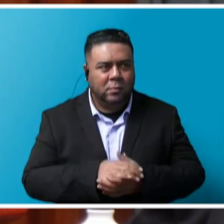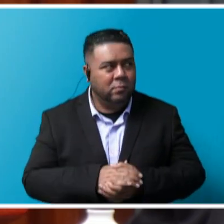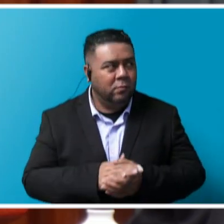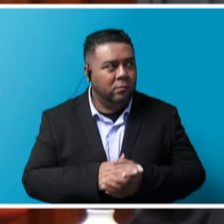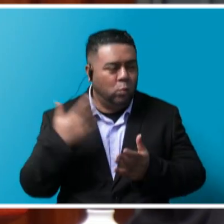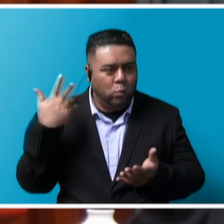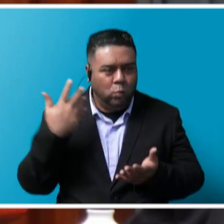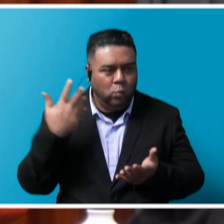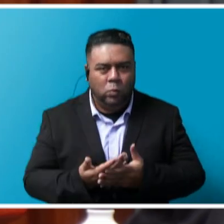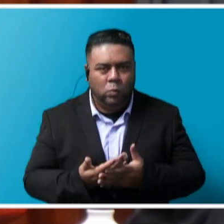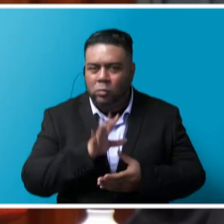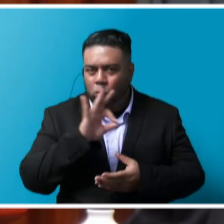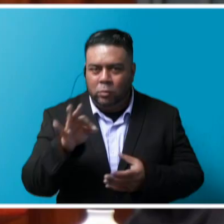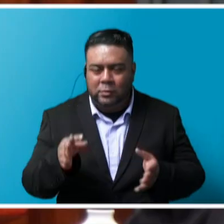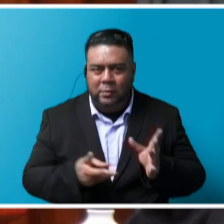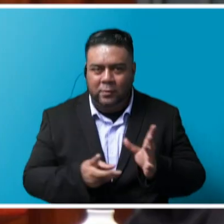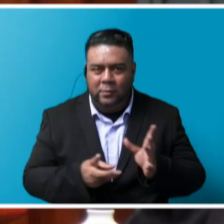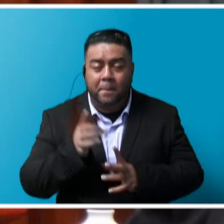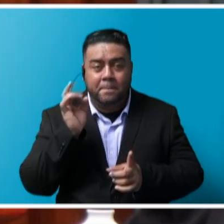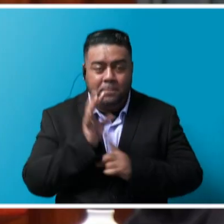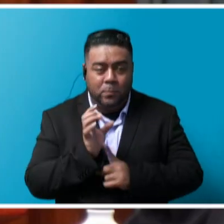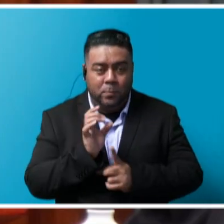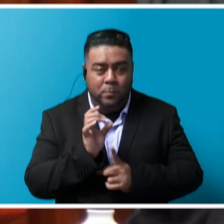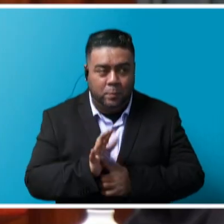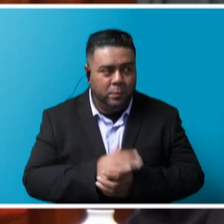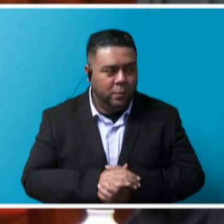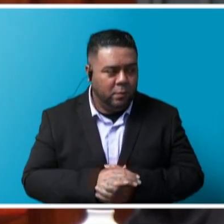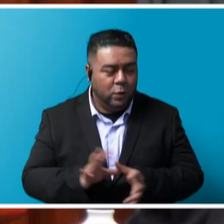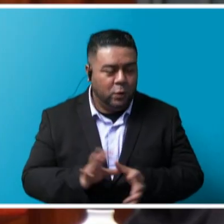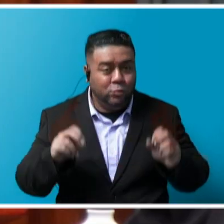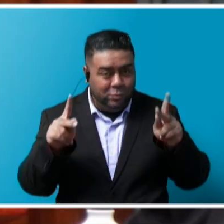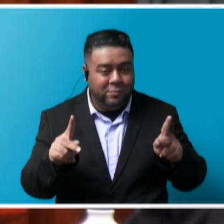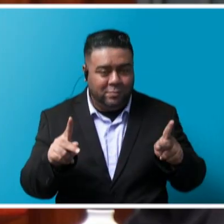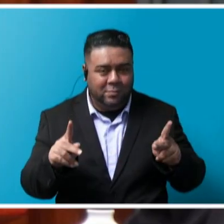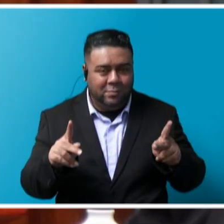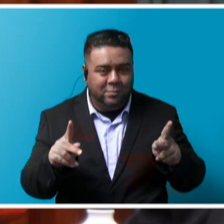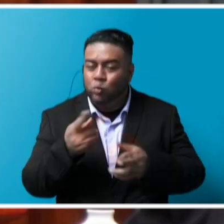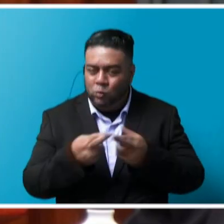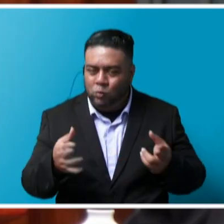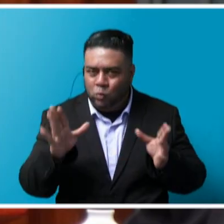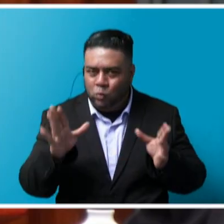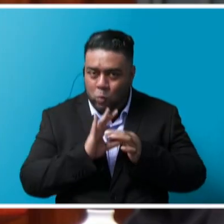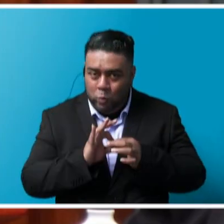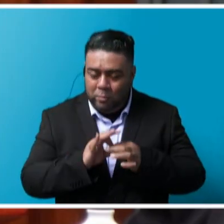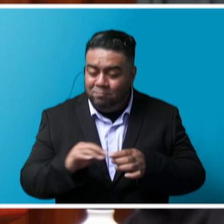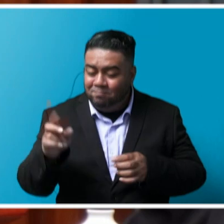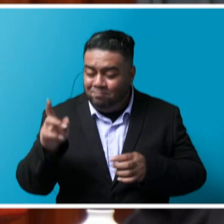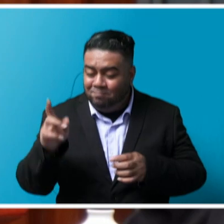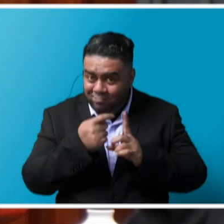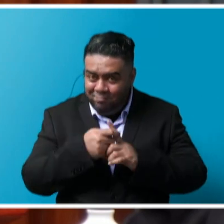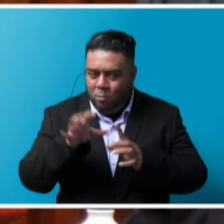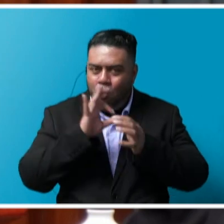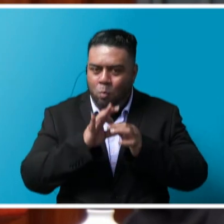remained underdeveloped. Most importantly, Speaker, they create opportunities for our resource owners and traditional landowners to become